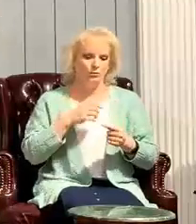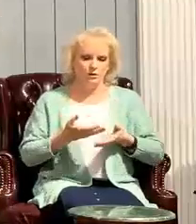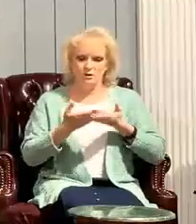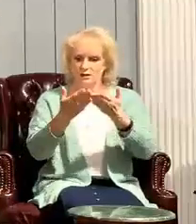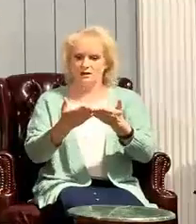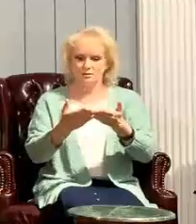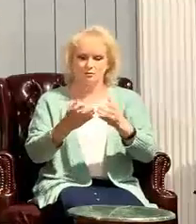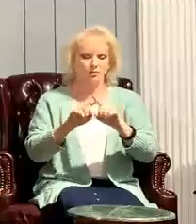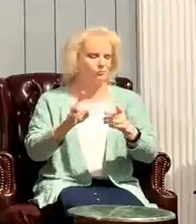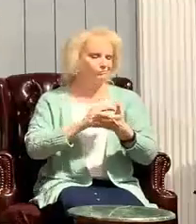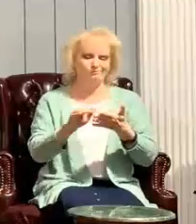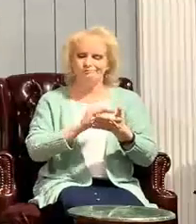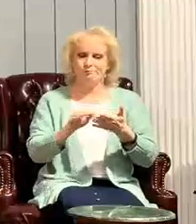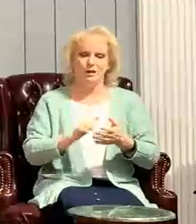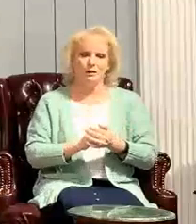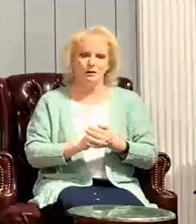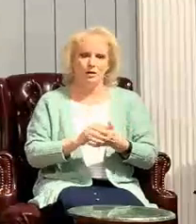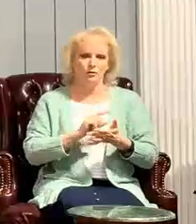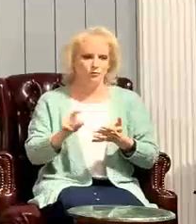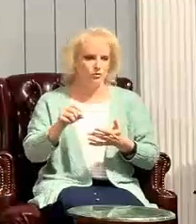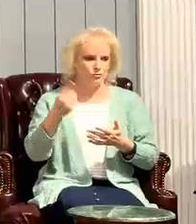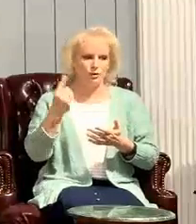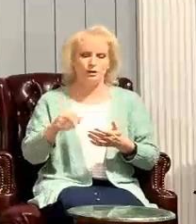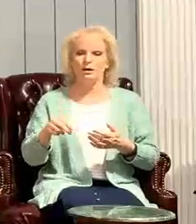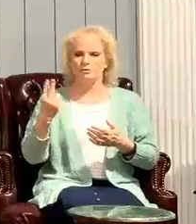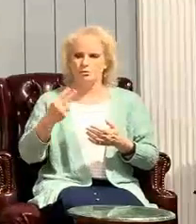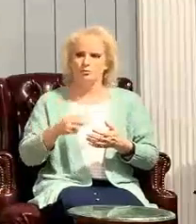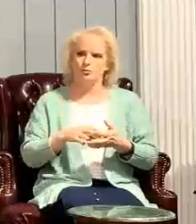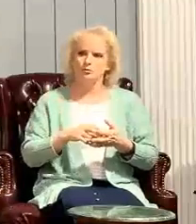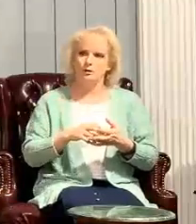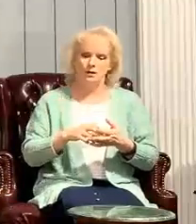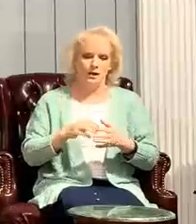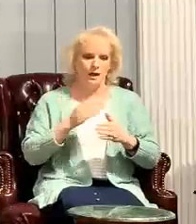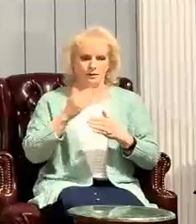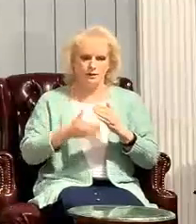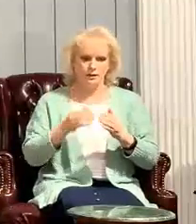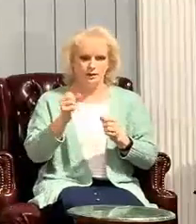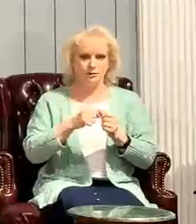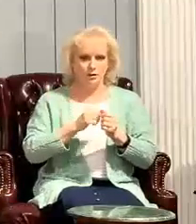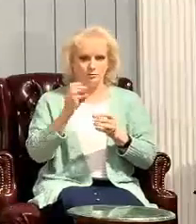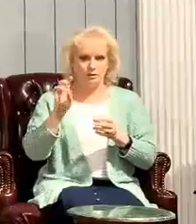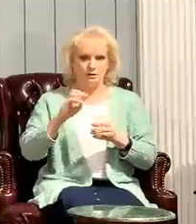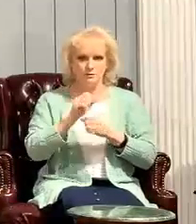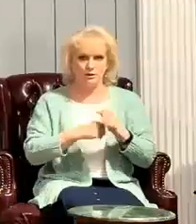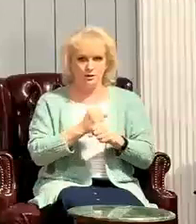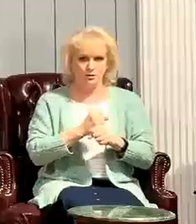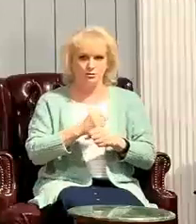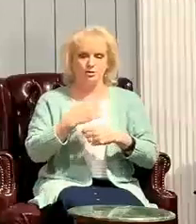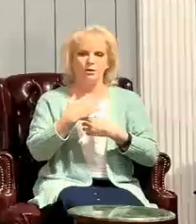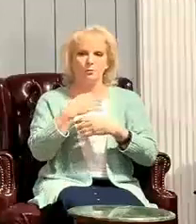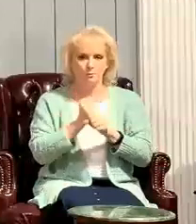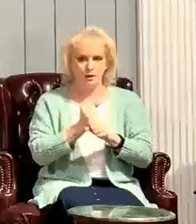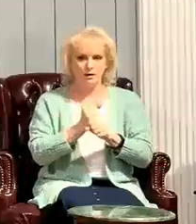do not forgive. Look at verses 1 and 2, Deuteronomy 15, verses 1 and 2. At the end of every 7 years, thou shalt make a